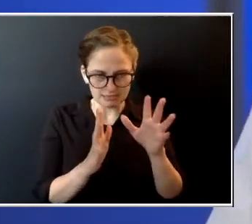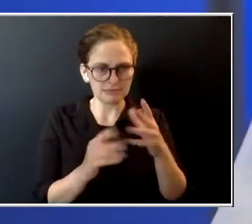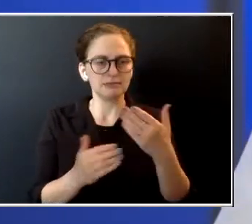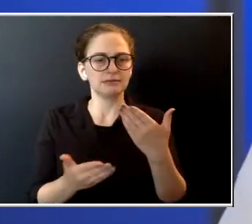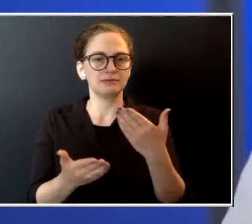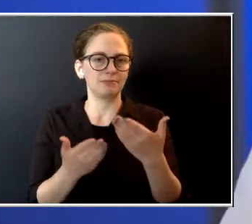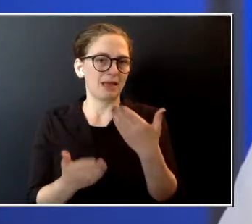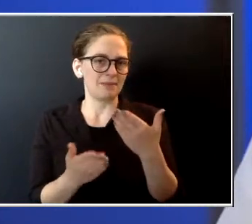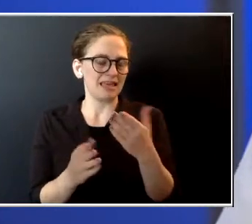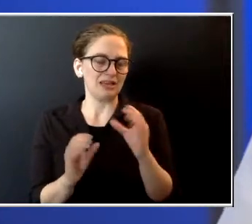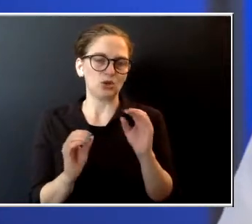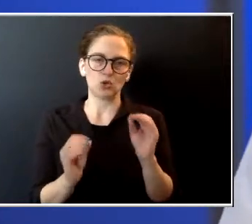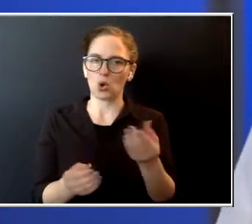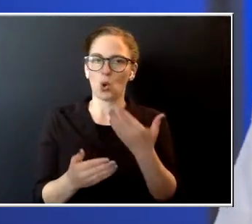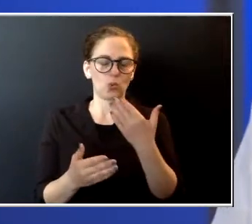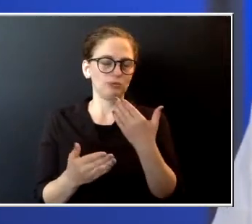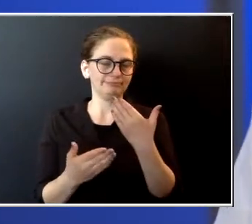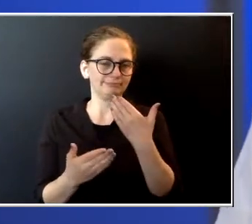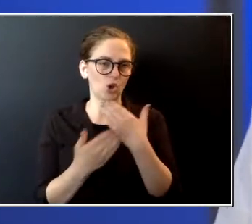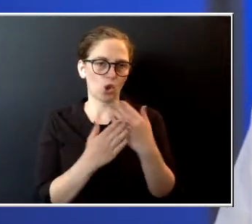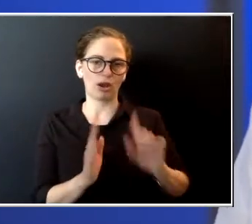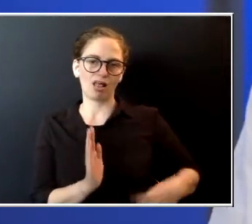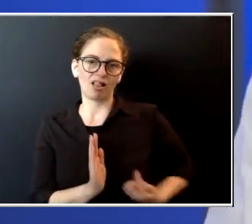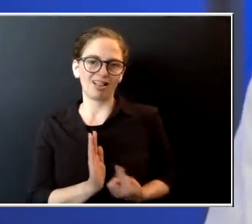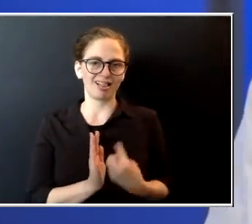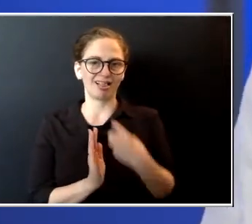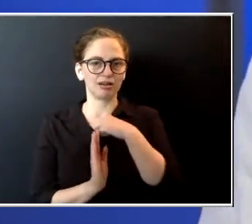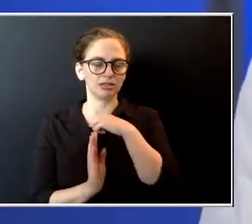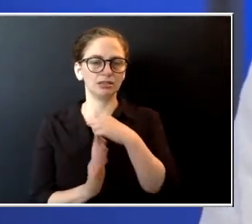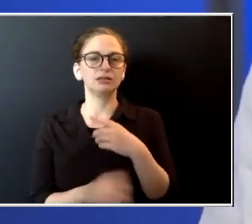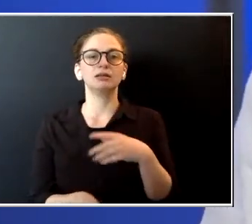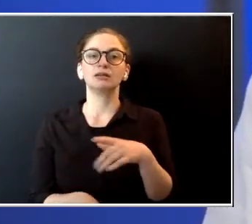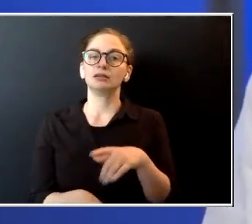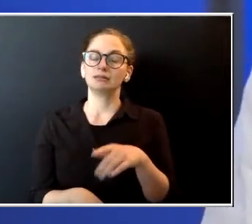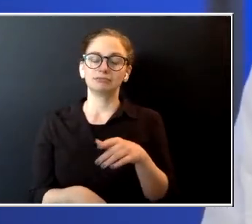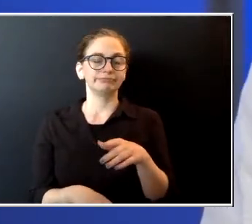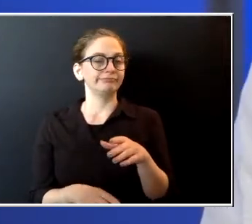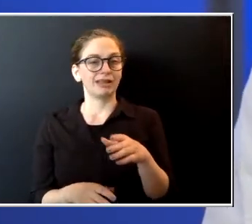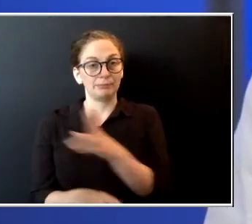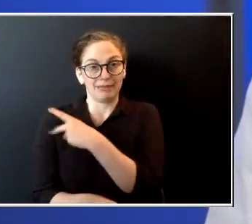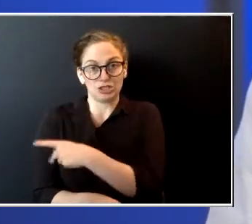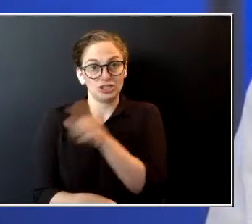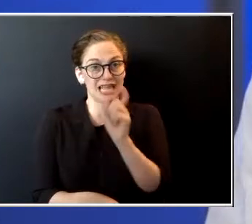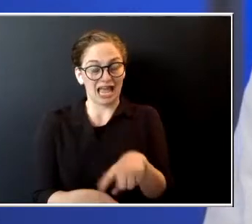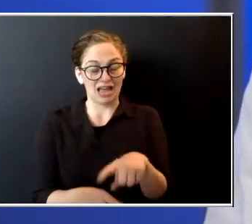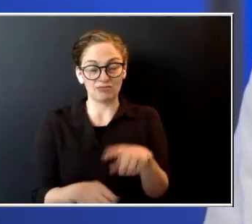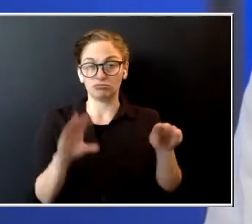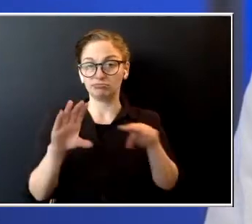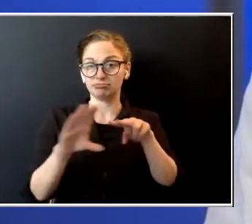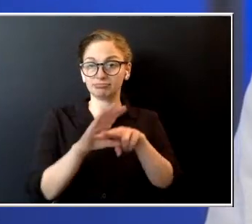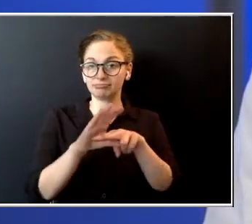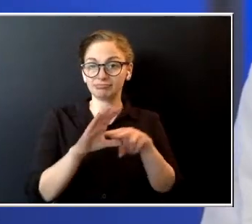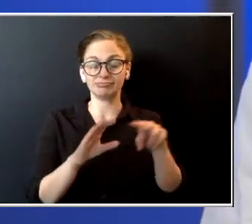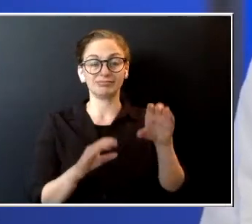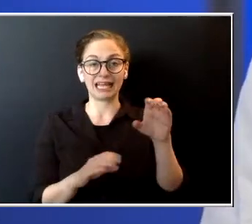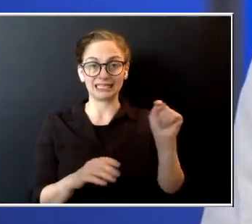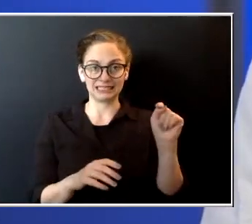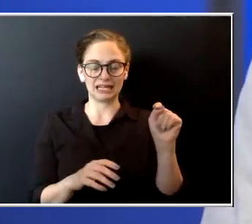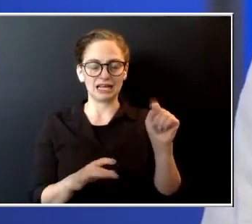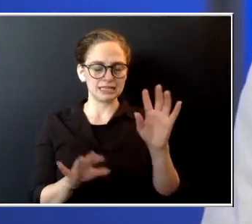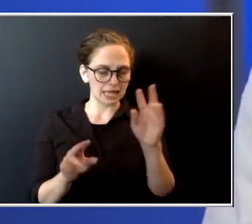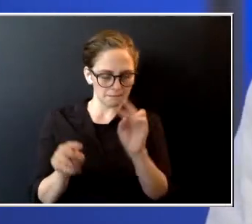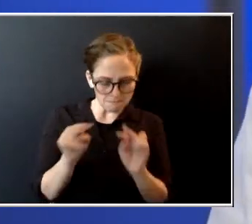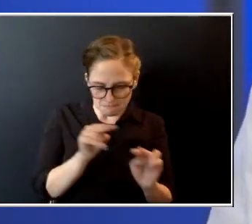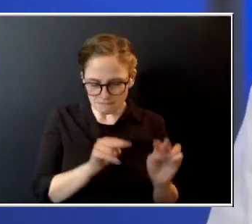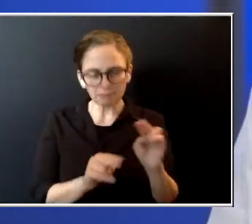look at their anatomy, they go through a very sophisticated CAT scan that measures about 30 elements around their anatomy to see if the valve is suitable. So there are